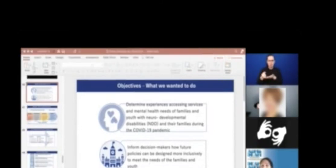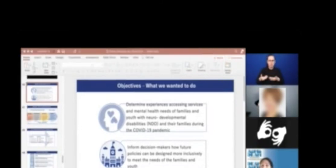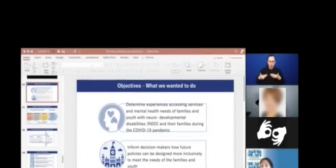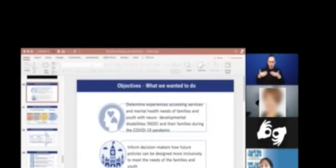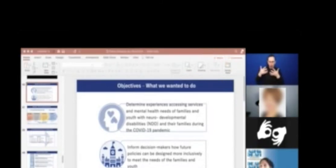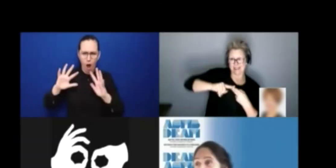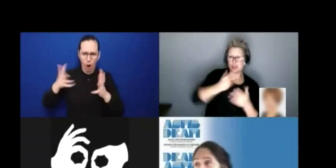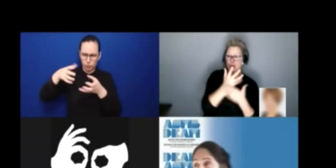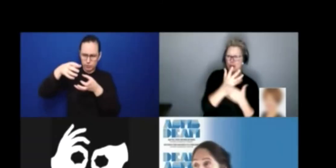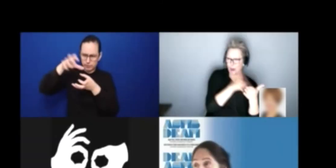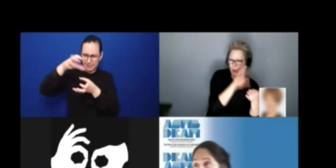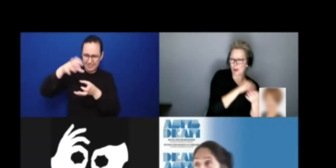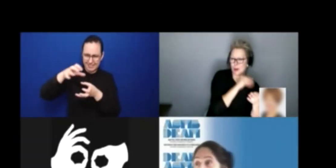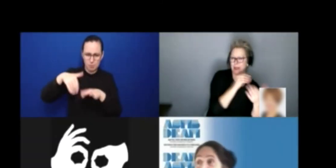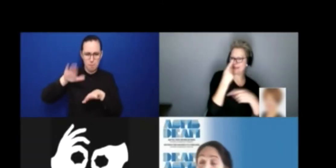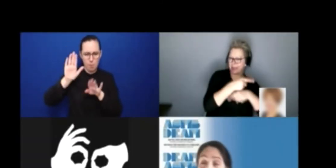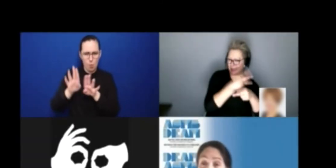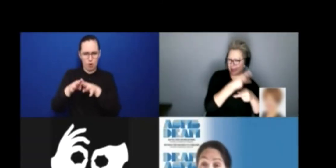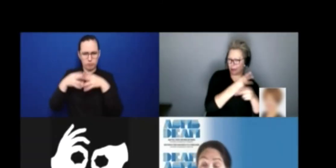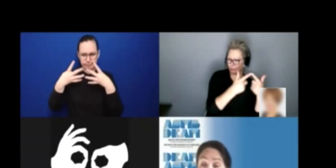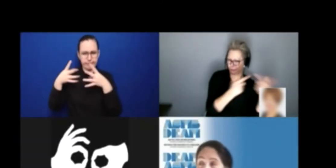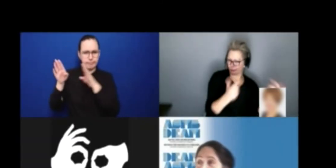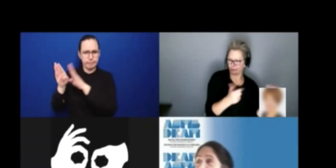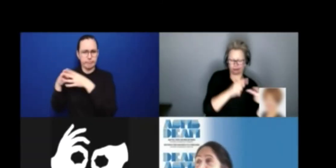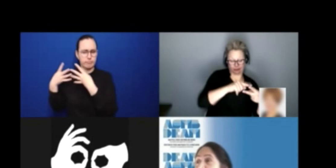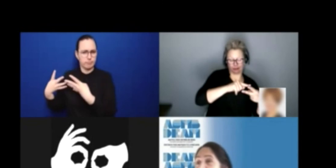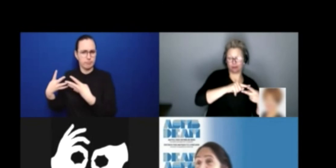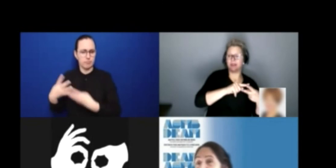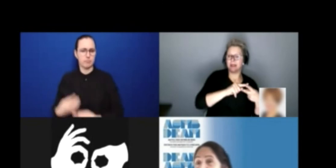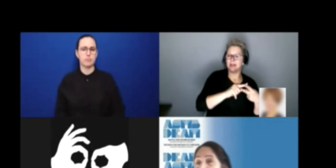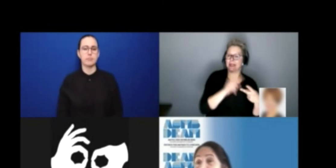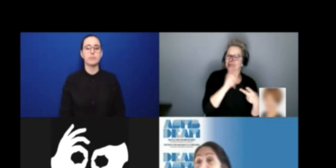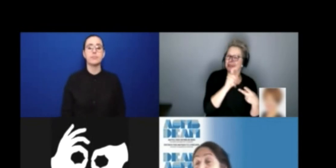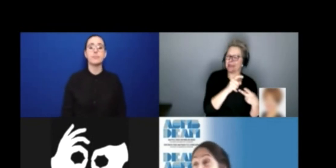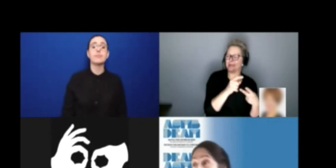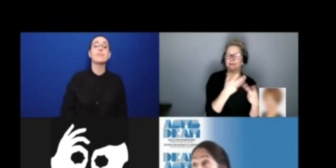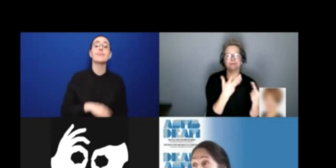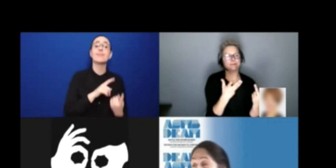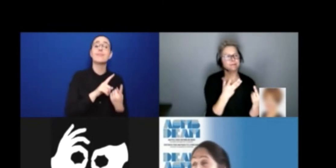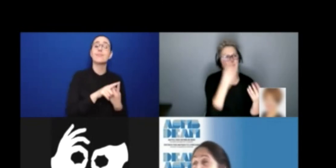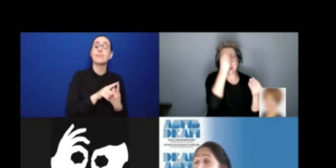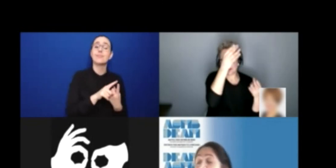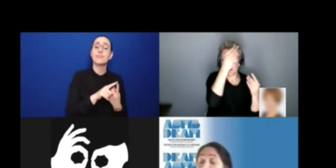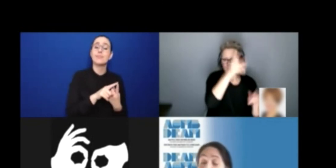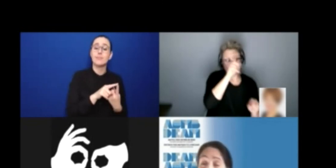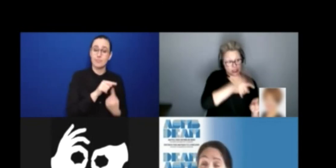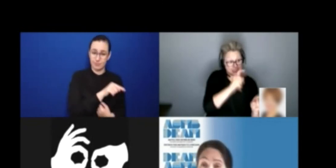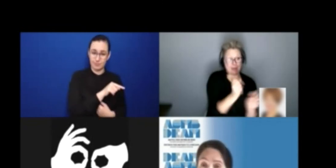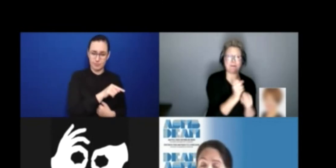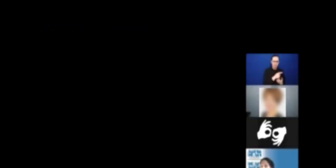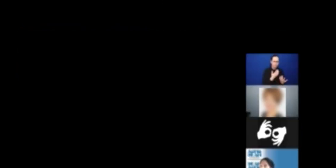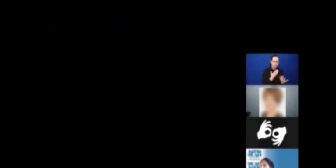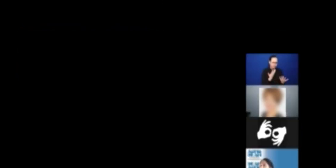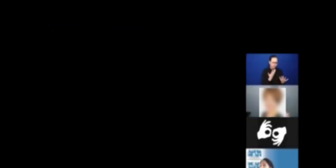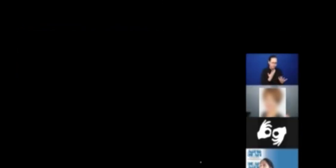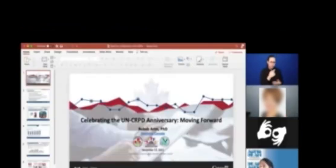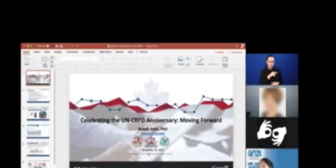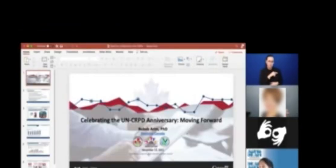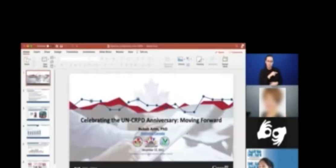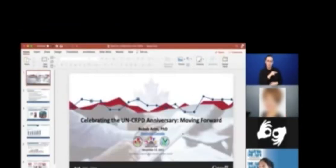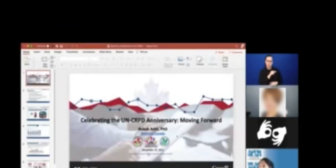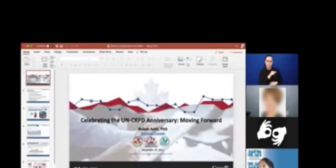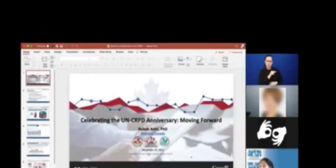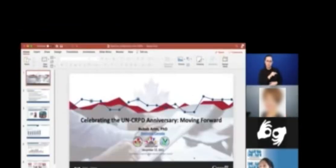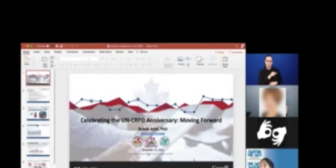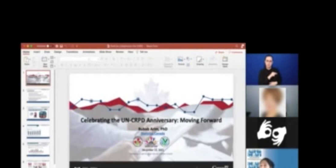we would like to address information needs to ensure an inclusive and accessible early learning